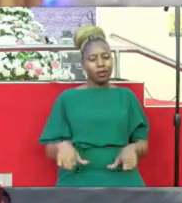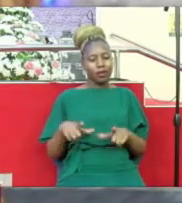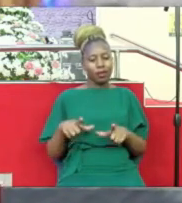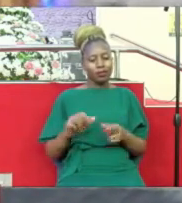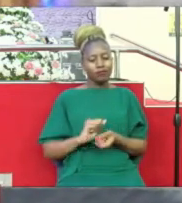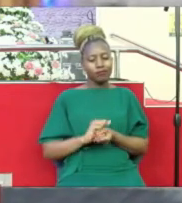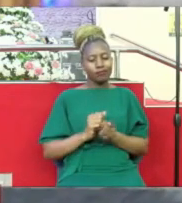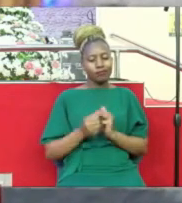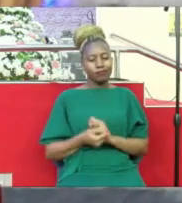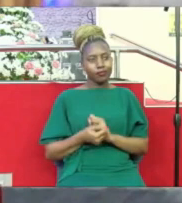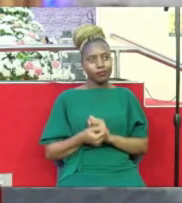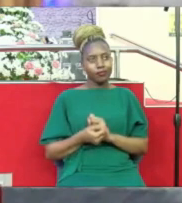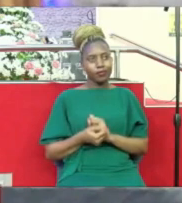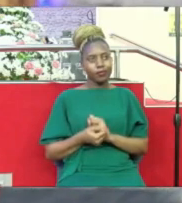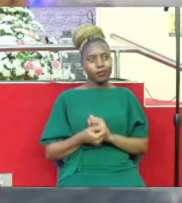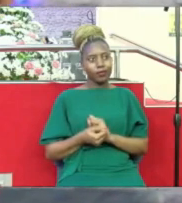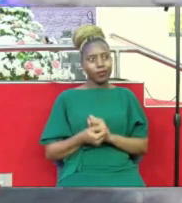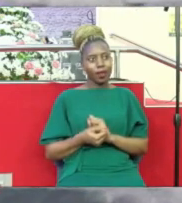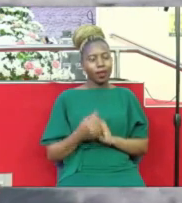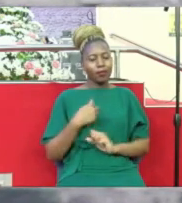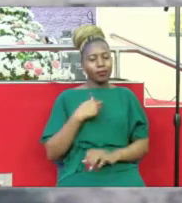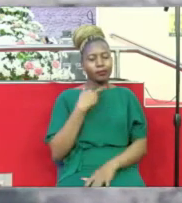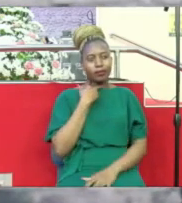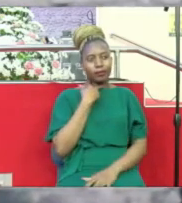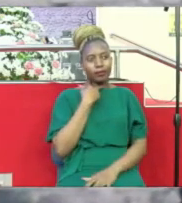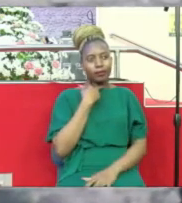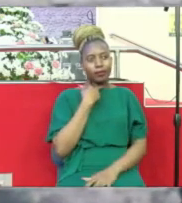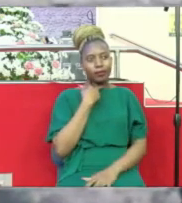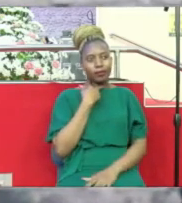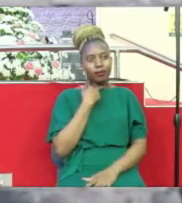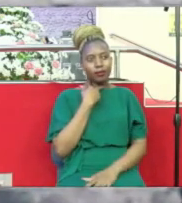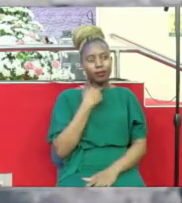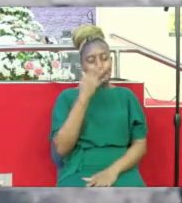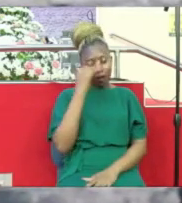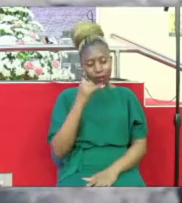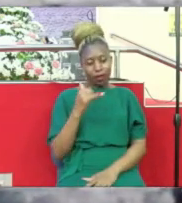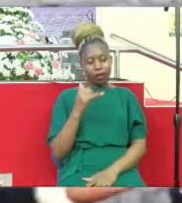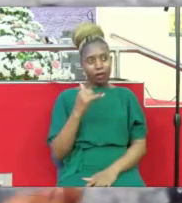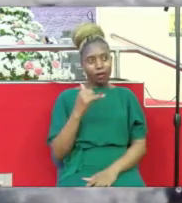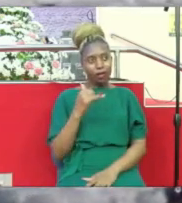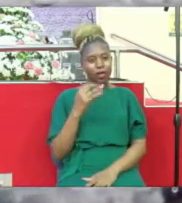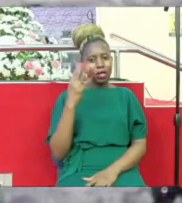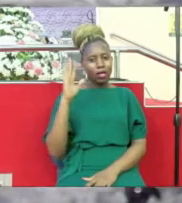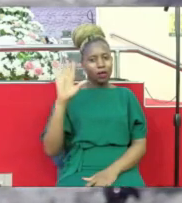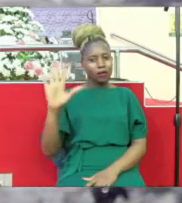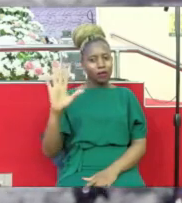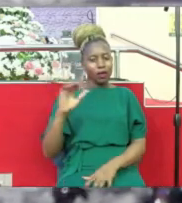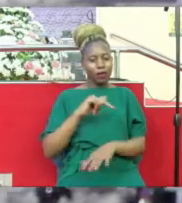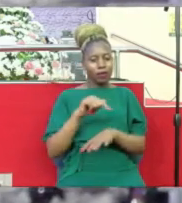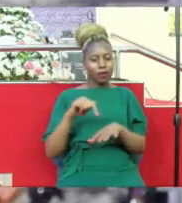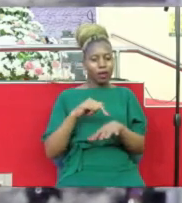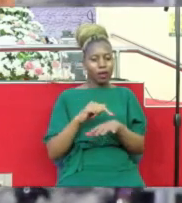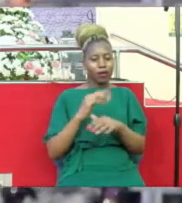Maisha yangu ya karibu ya kome. Because 5 hours after his birth, kwa sababu masaa matano, saa tano akiwa